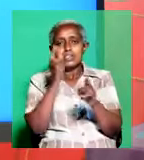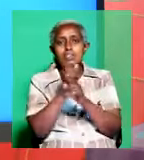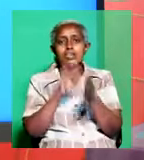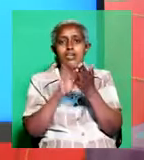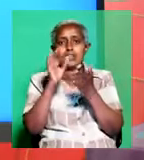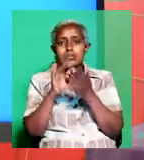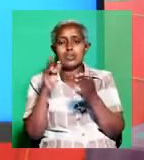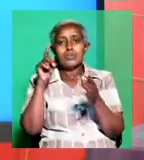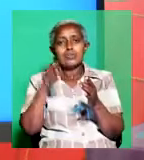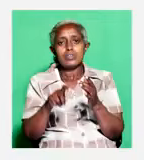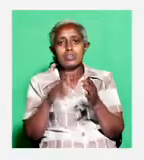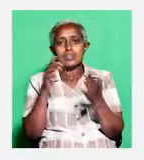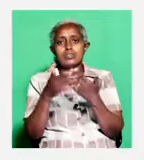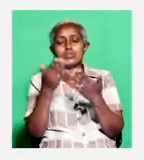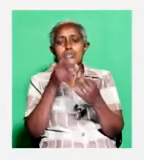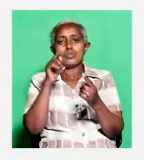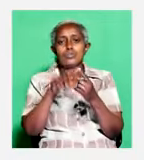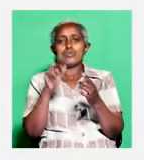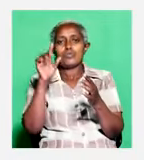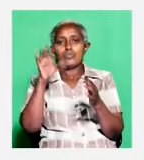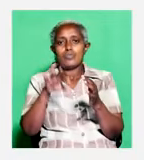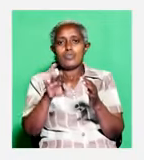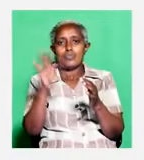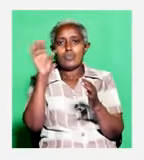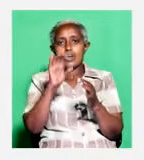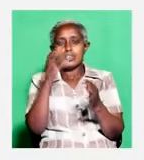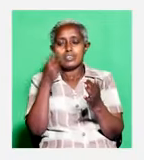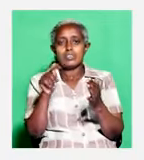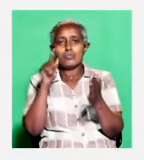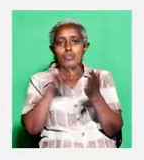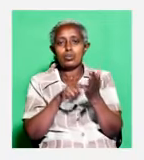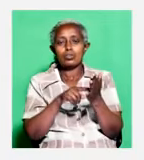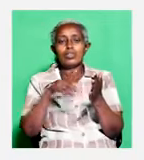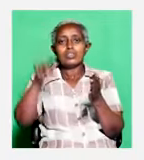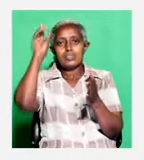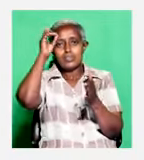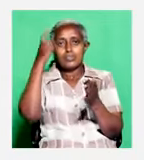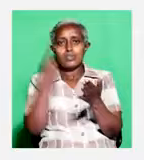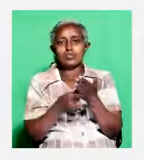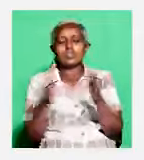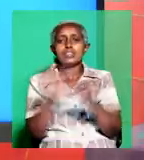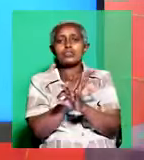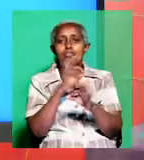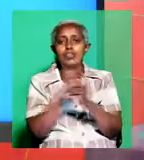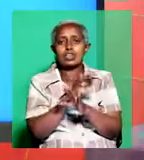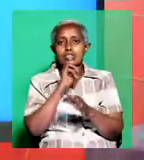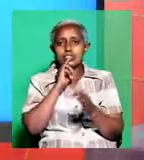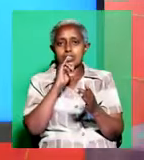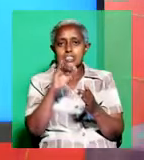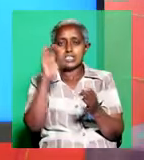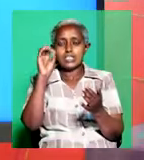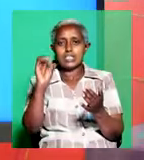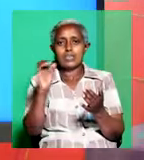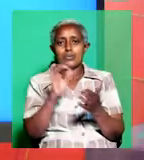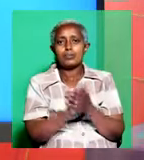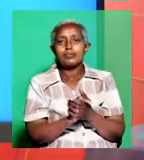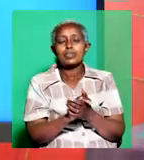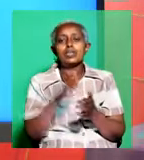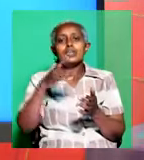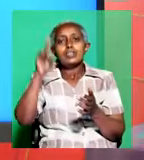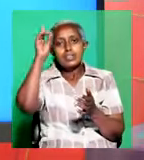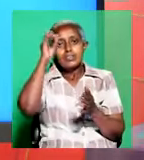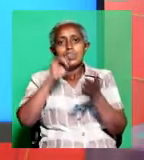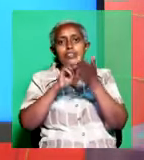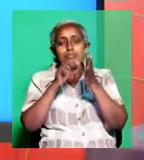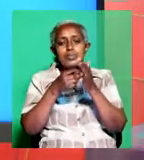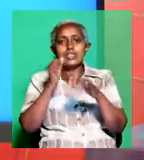we need simply to find the point where the derivative of this function is 0. Derivative